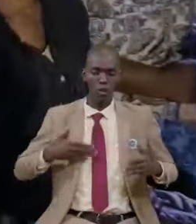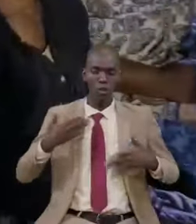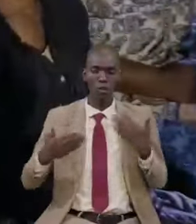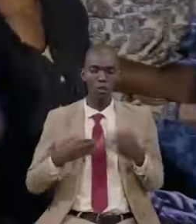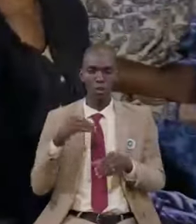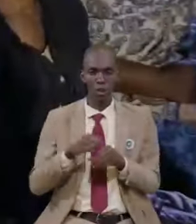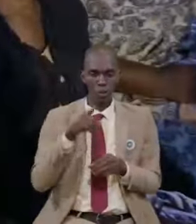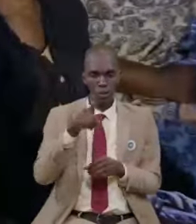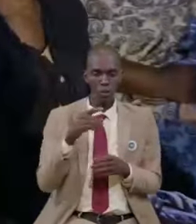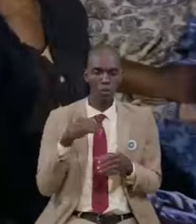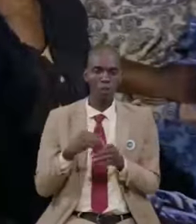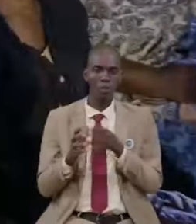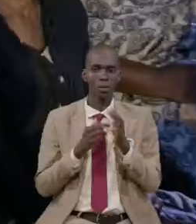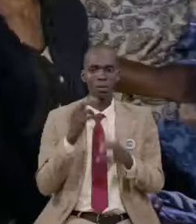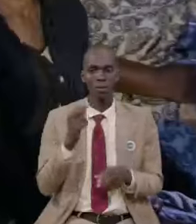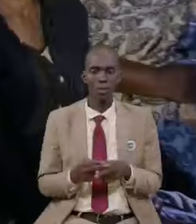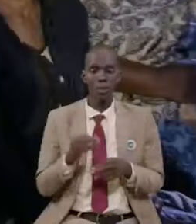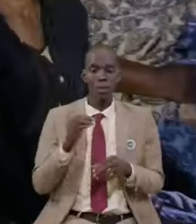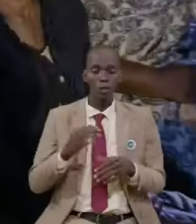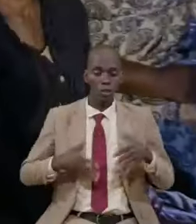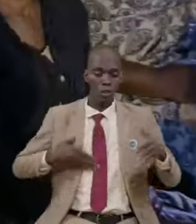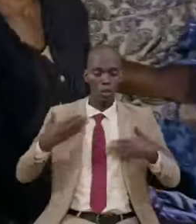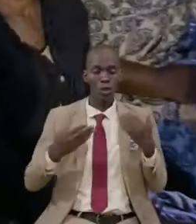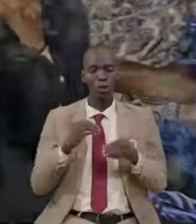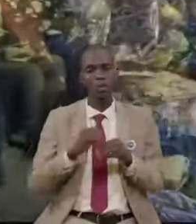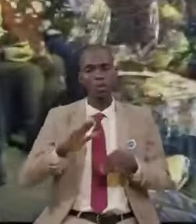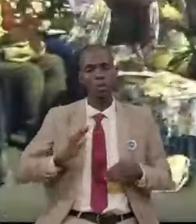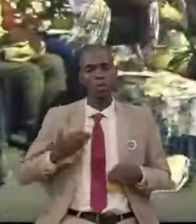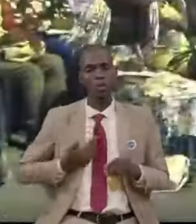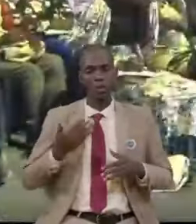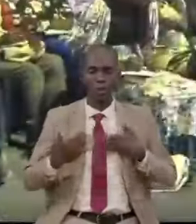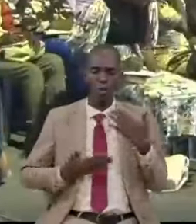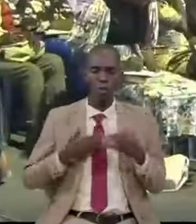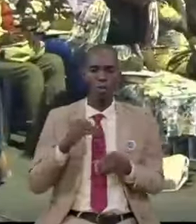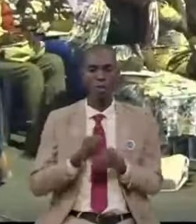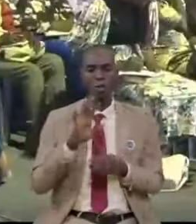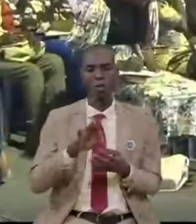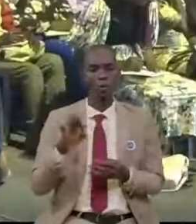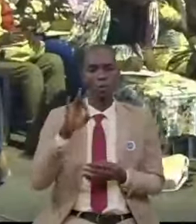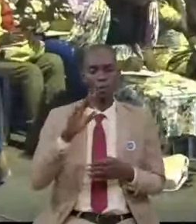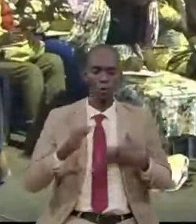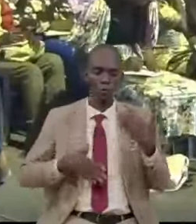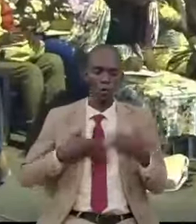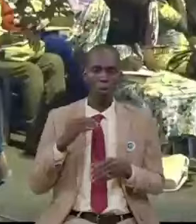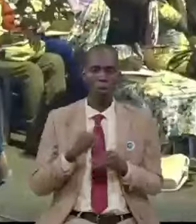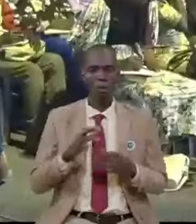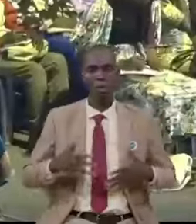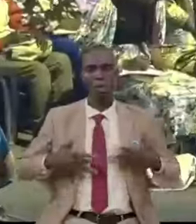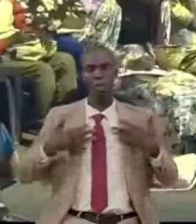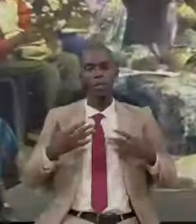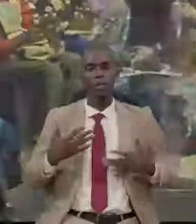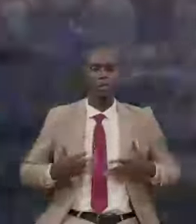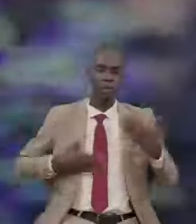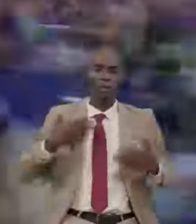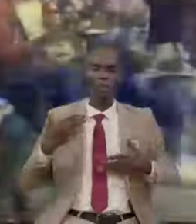In your spirit, yeah. In your life, joy joy, the joy and